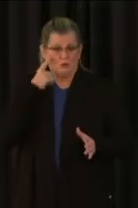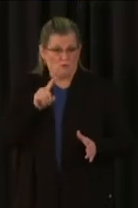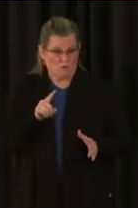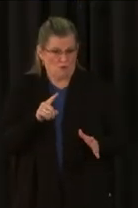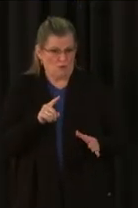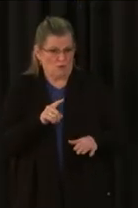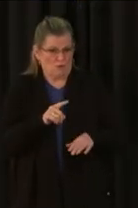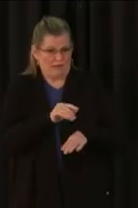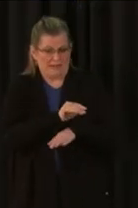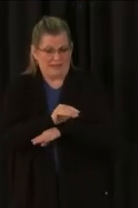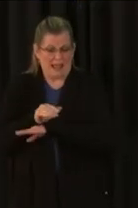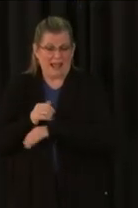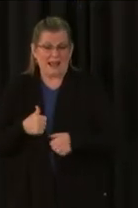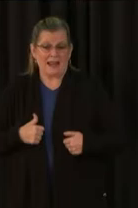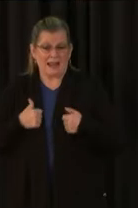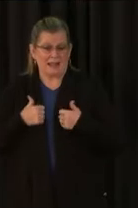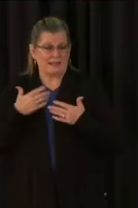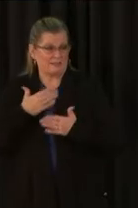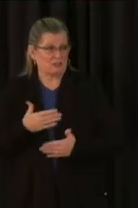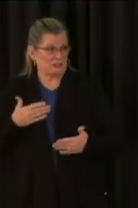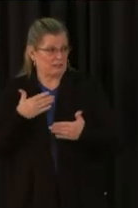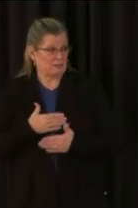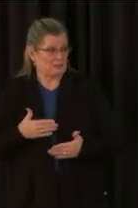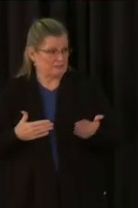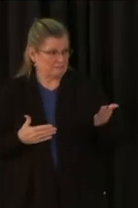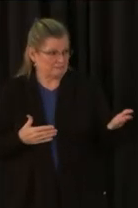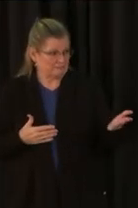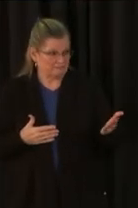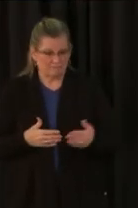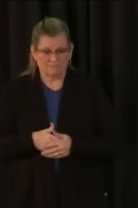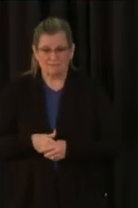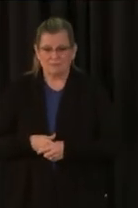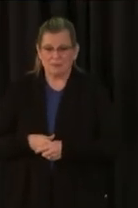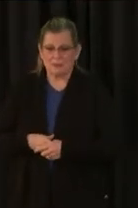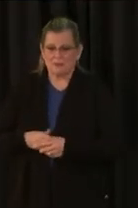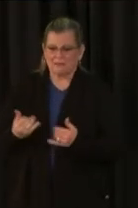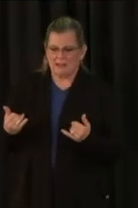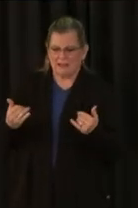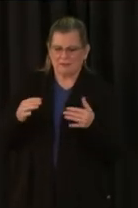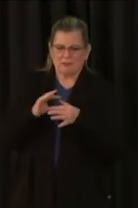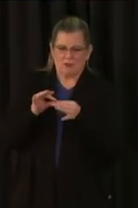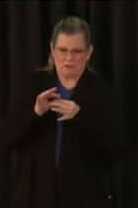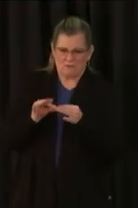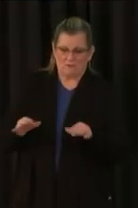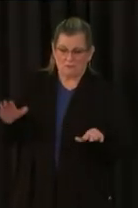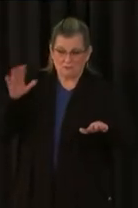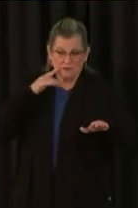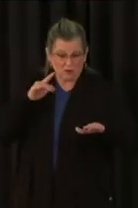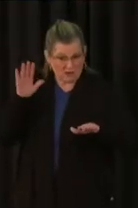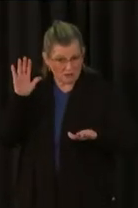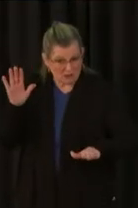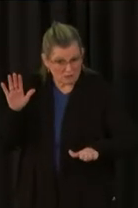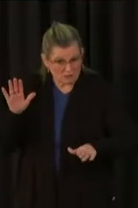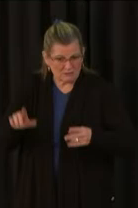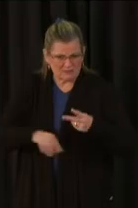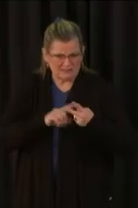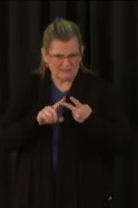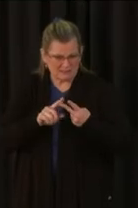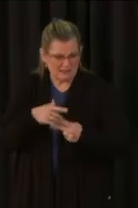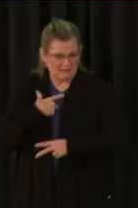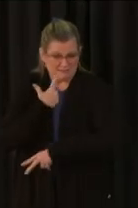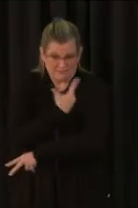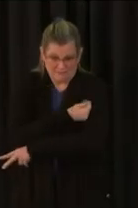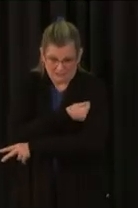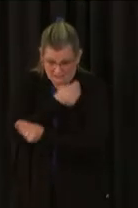the recovery, but we want to talk a little bit about both inauguration as well as